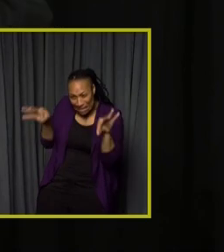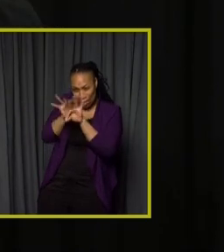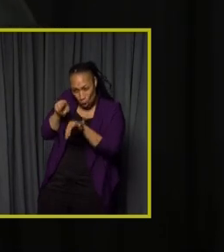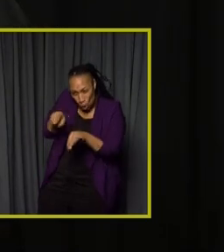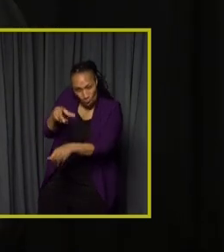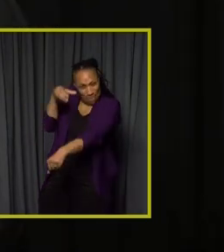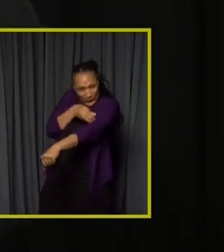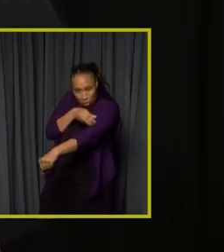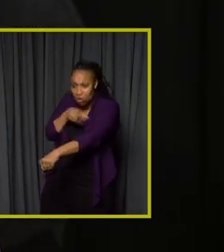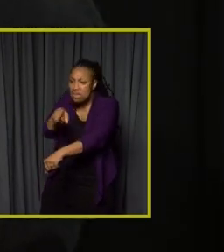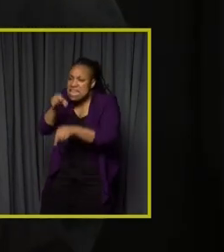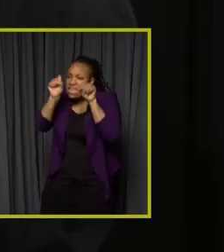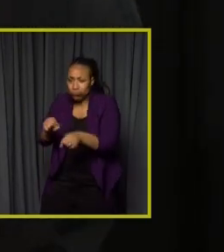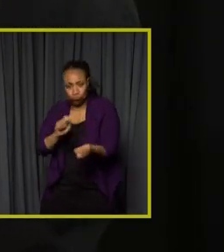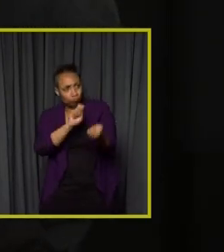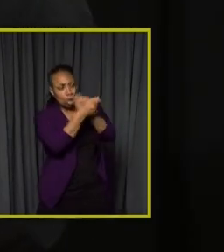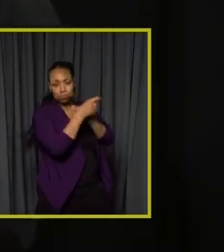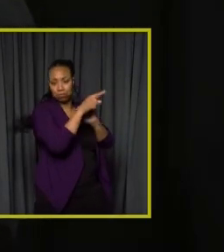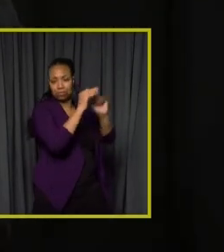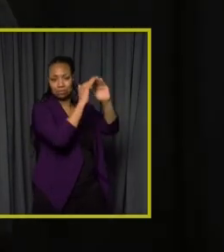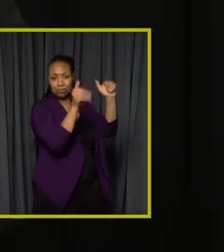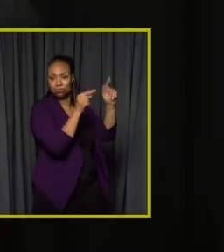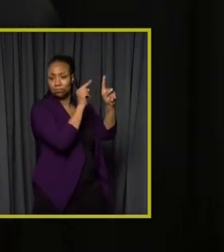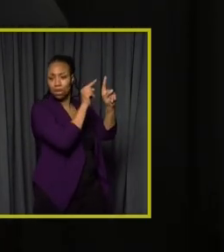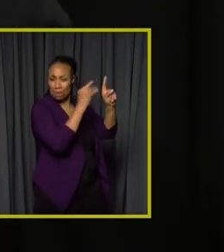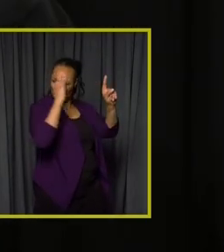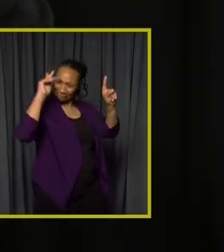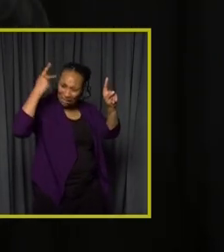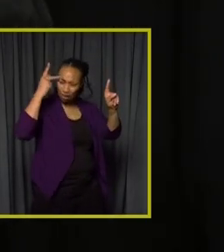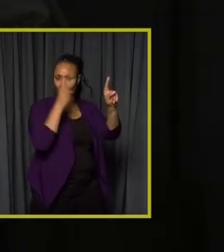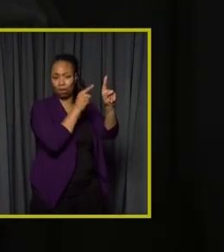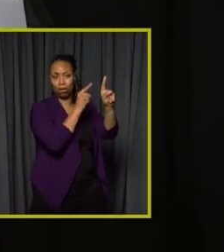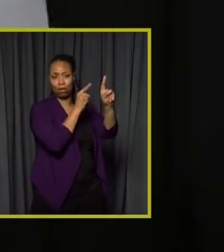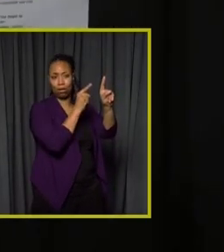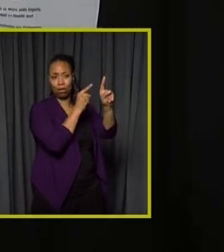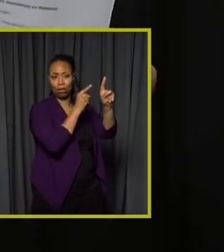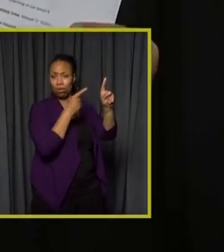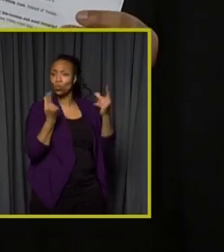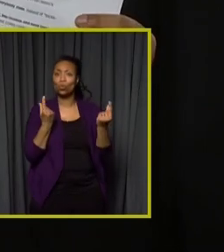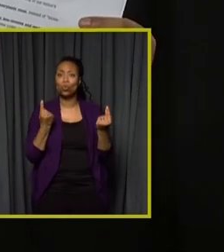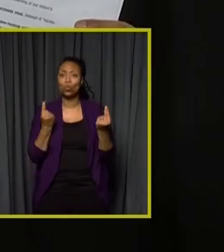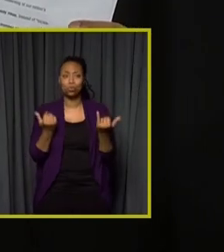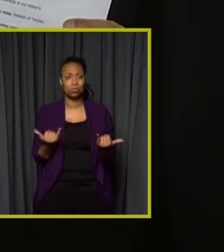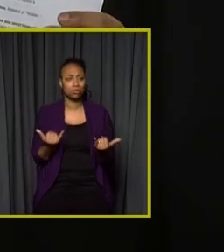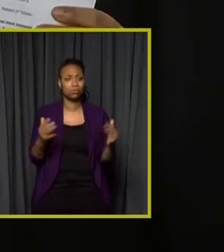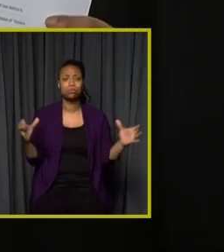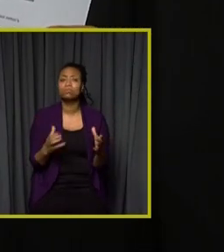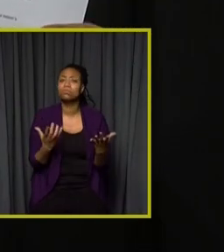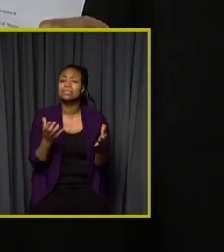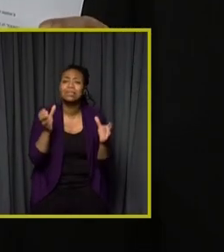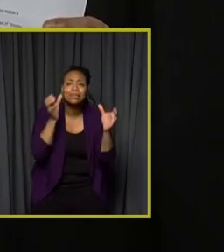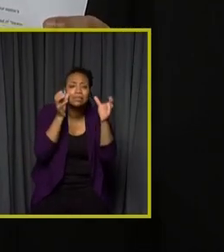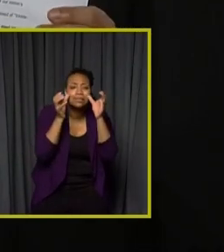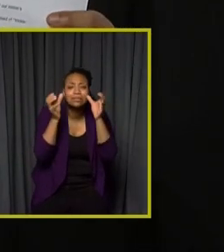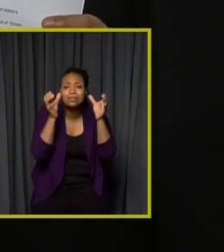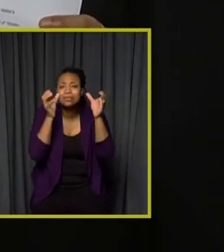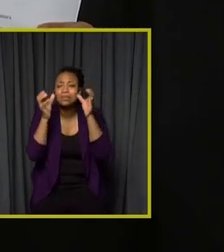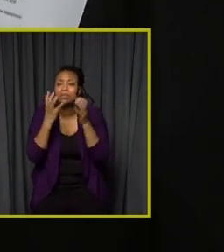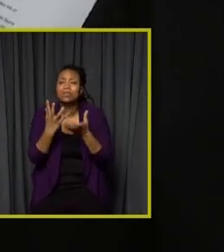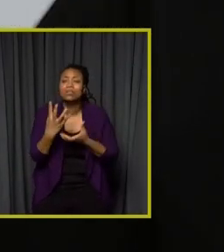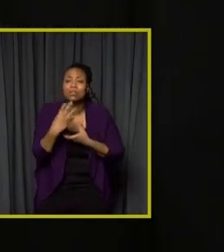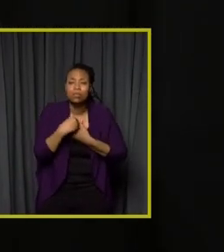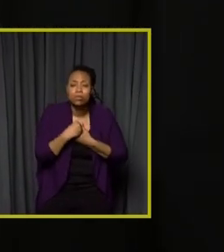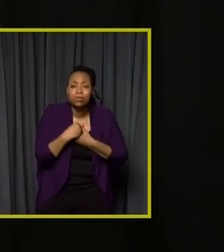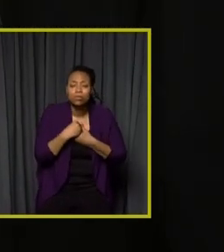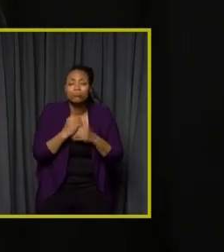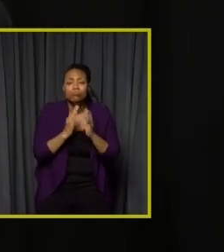you might hear from the people. We've come today that we might present a platform, a real platform, that addresses how we address the